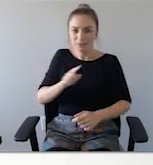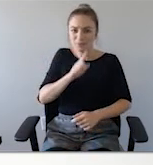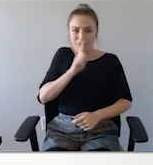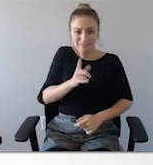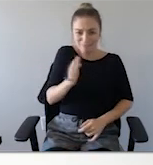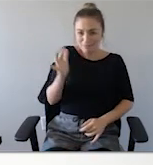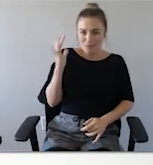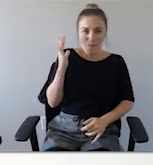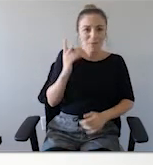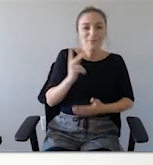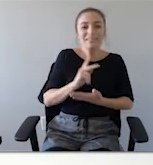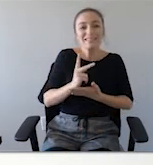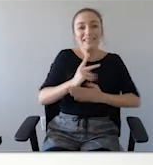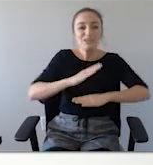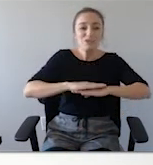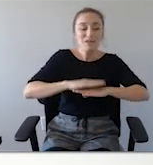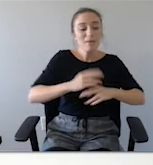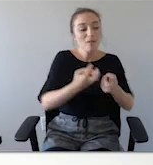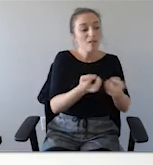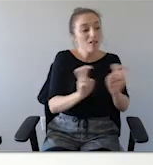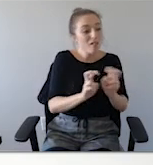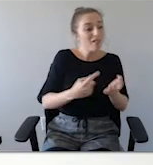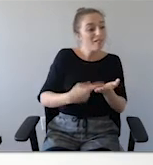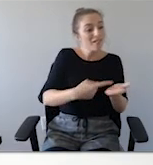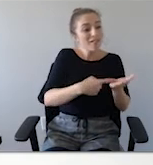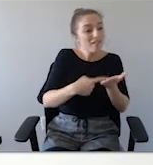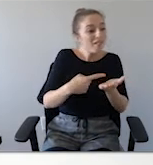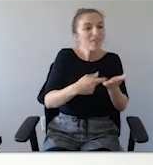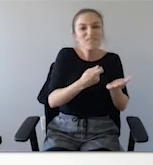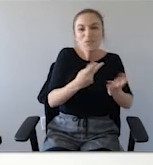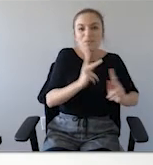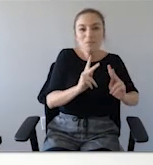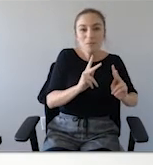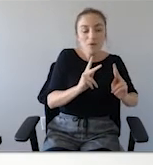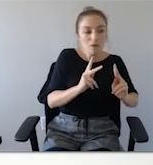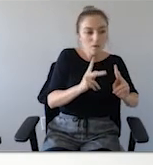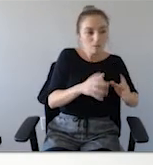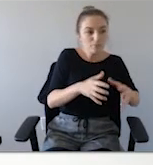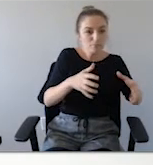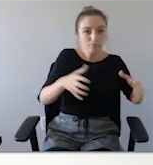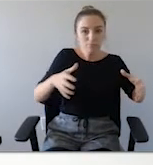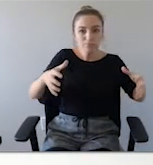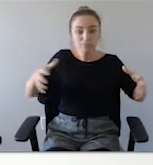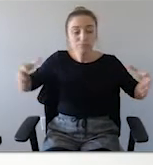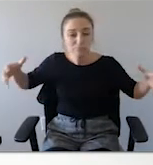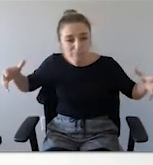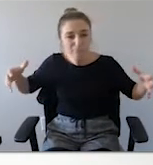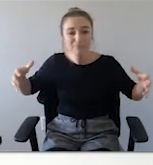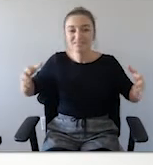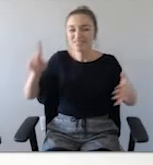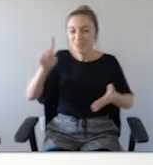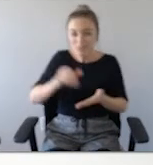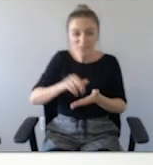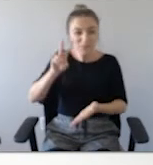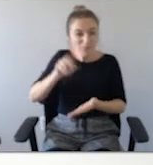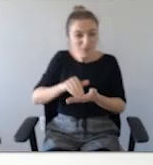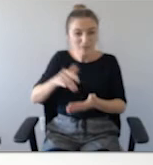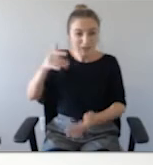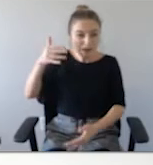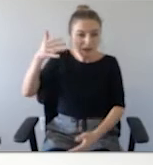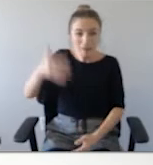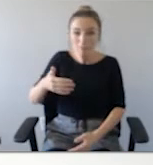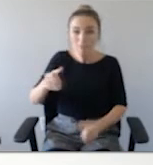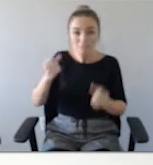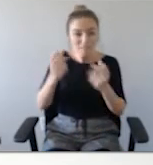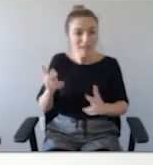at a kitchen table talking about, hey, we should do some kind of conference, into thousands of people. 2 years ago, we